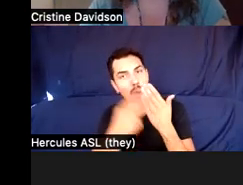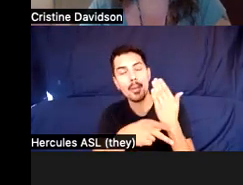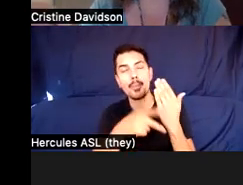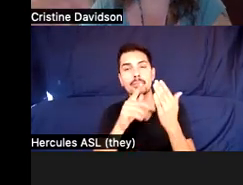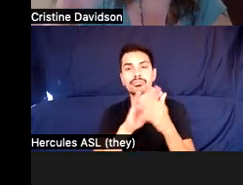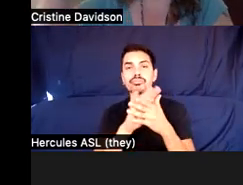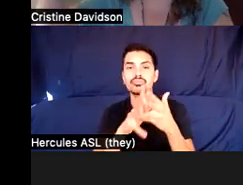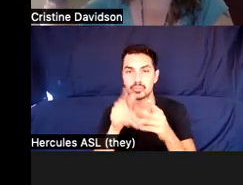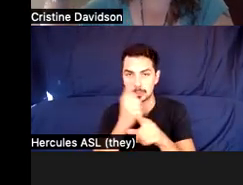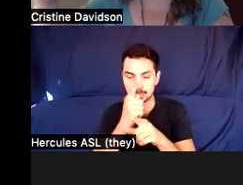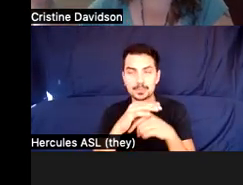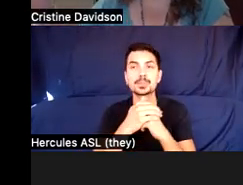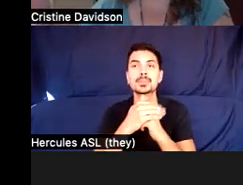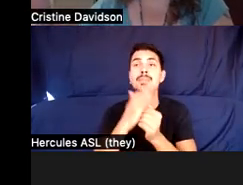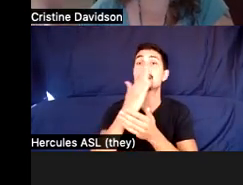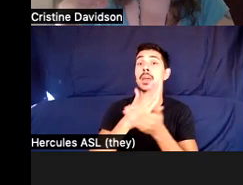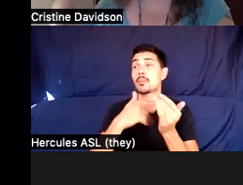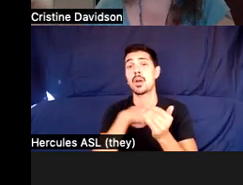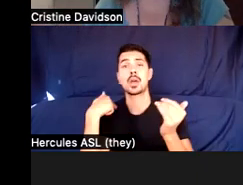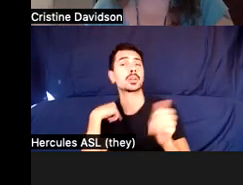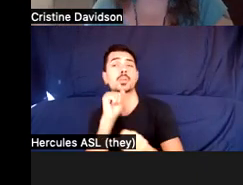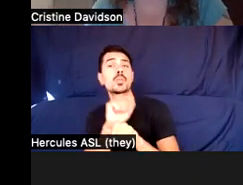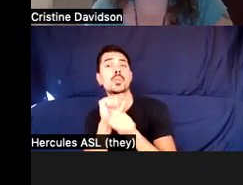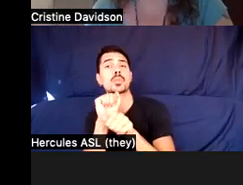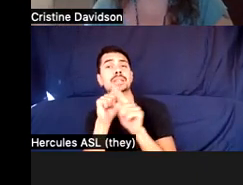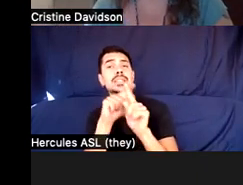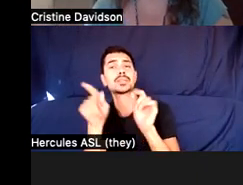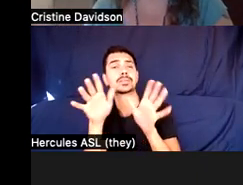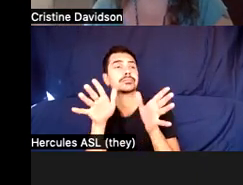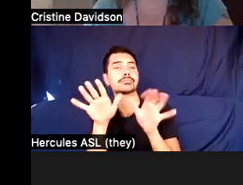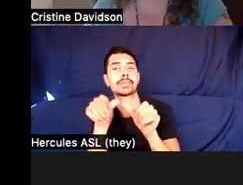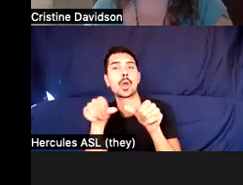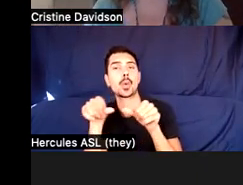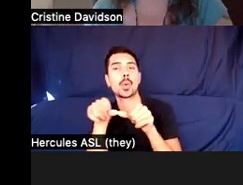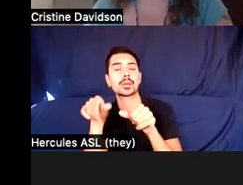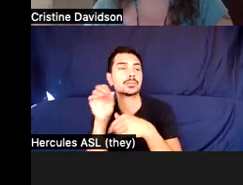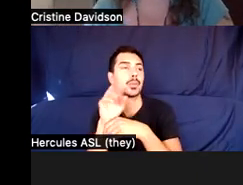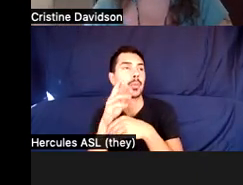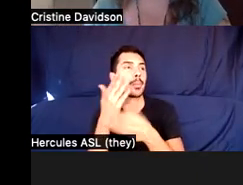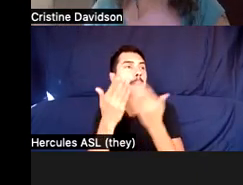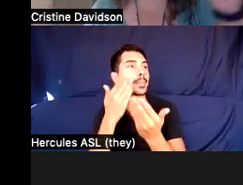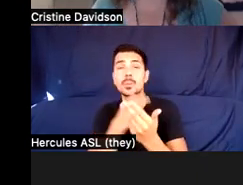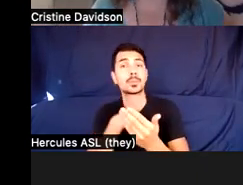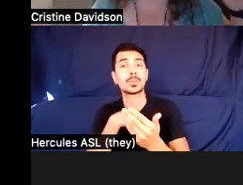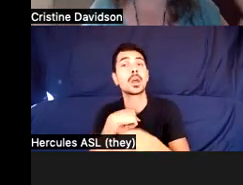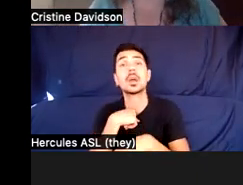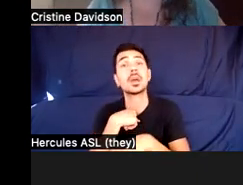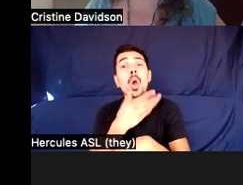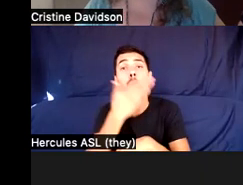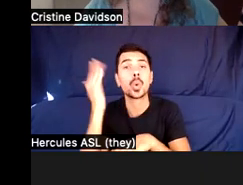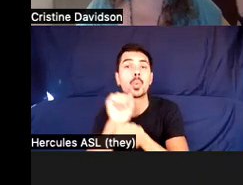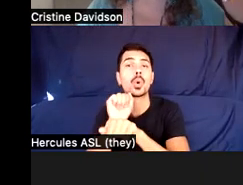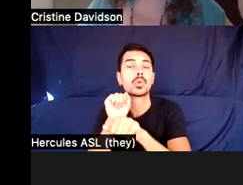are working in other areas, or maybe we're not working in a program at all, right? Maybe we're in